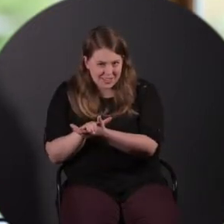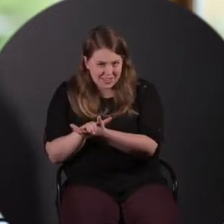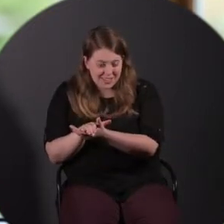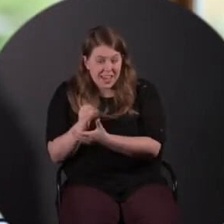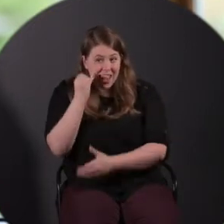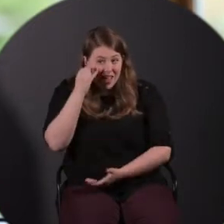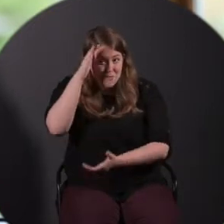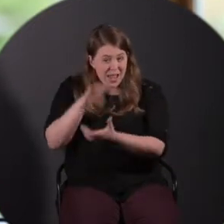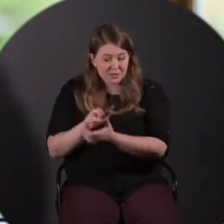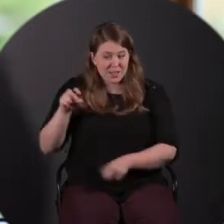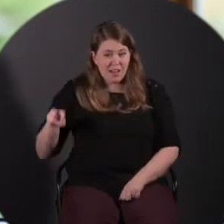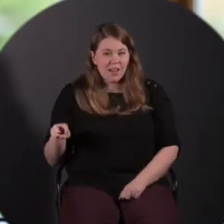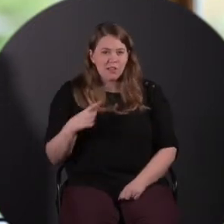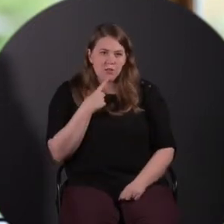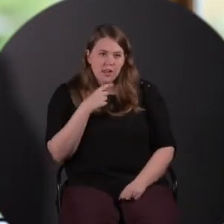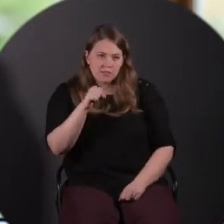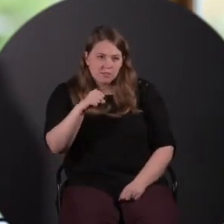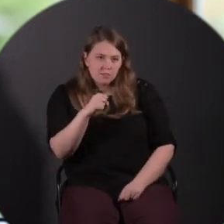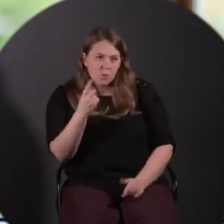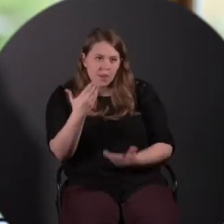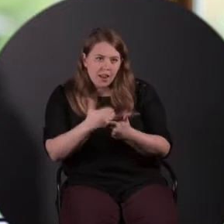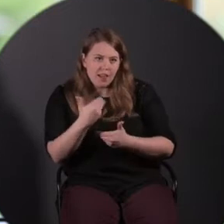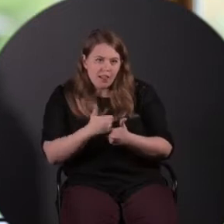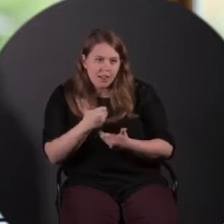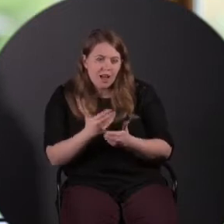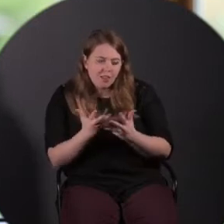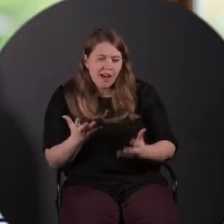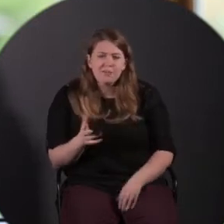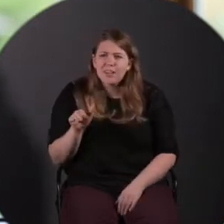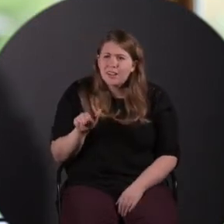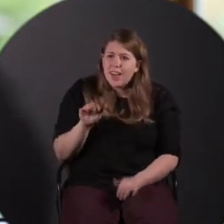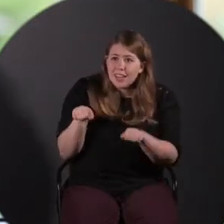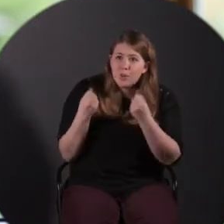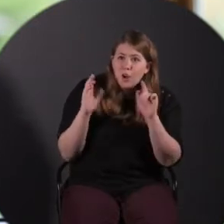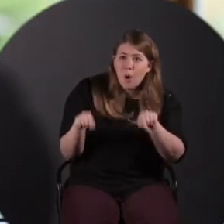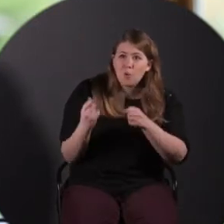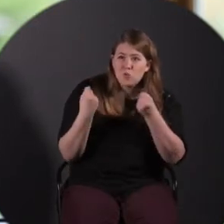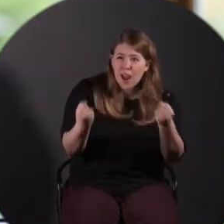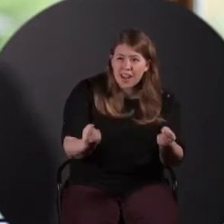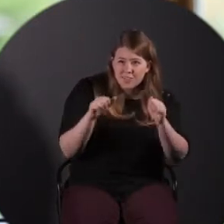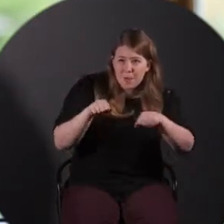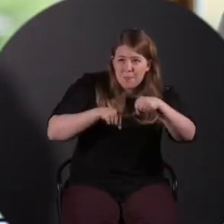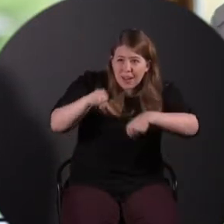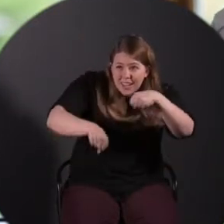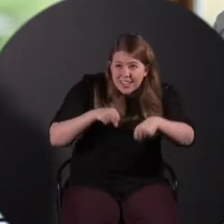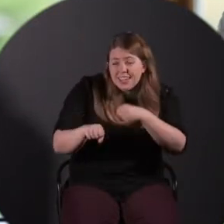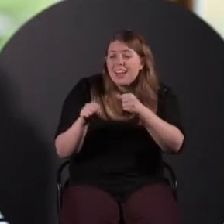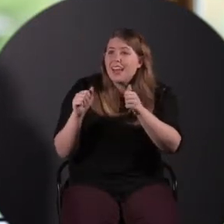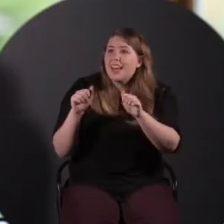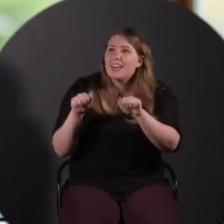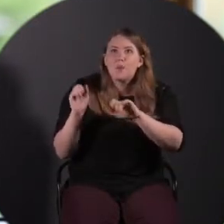say, you've been more than slightly annoying to me. But I'm like, Chuck, can we go for a drive? Chuck, can we go for a bike ride? Chuck, can we go